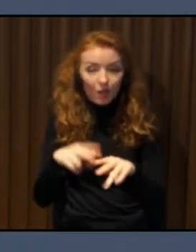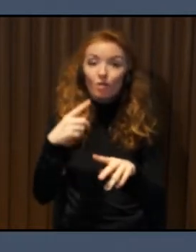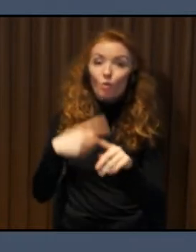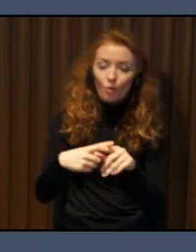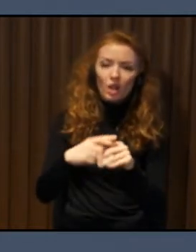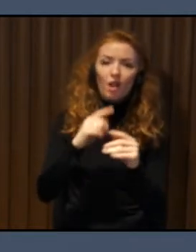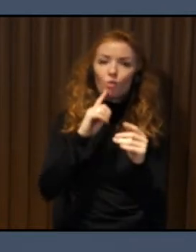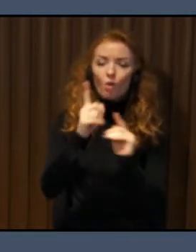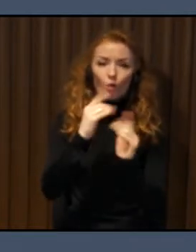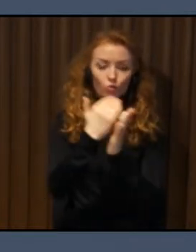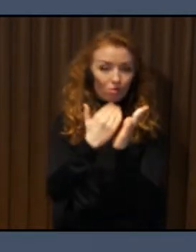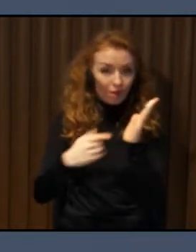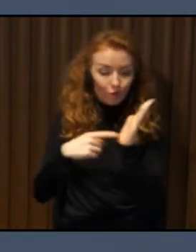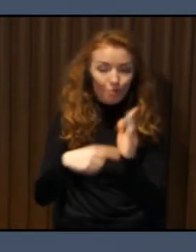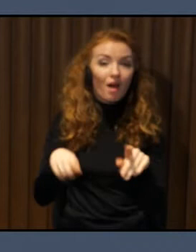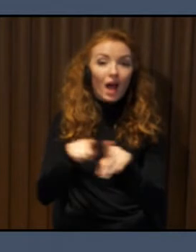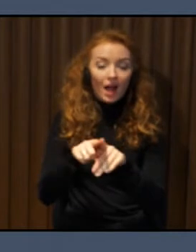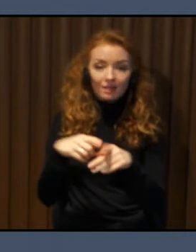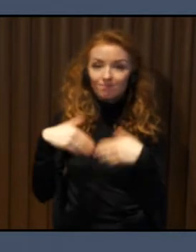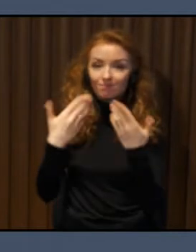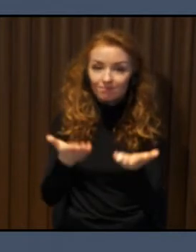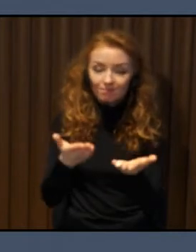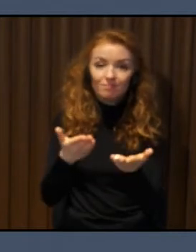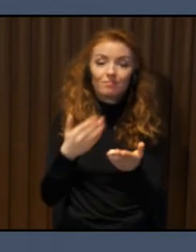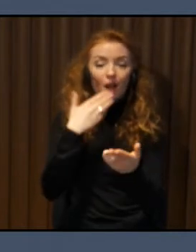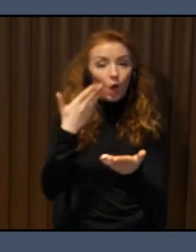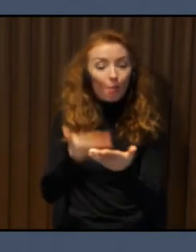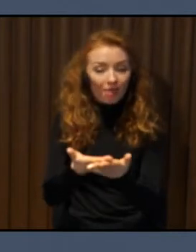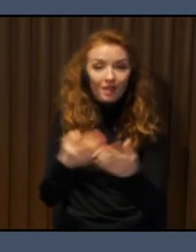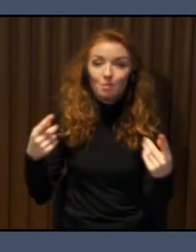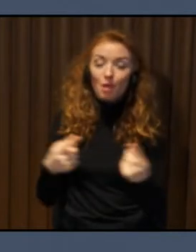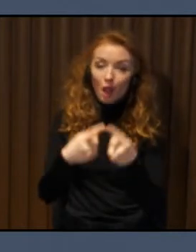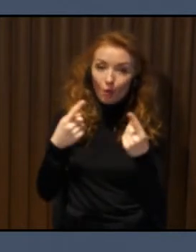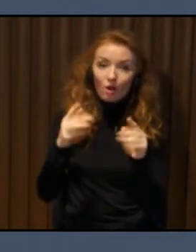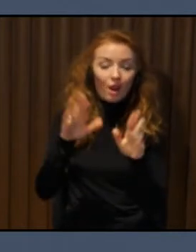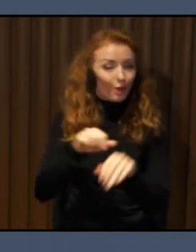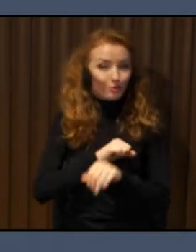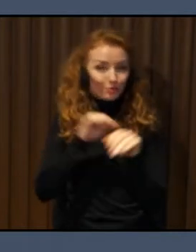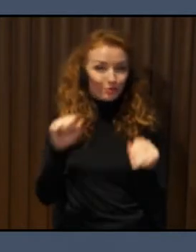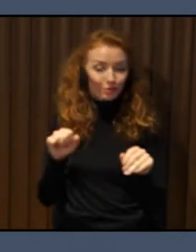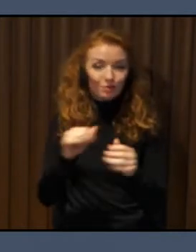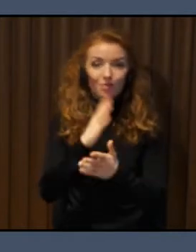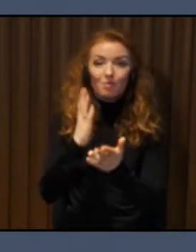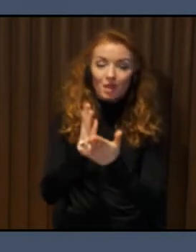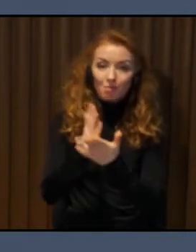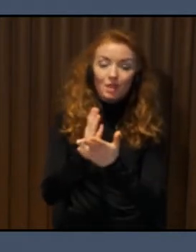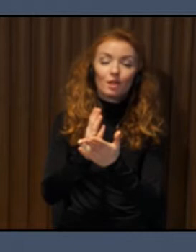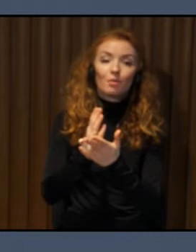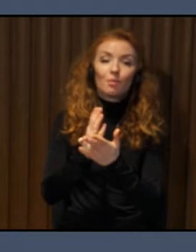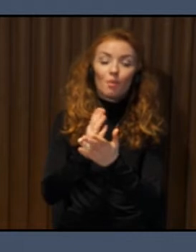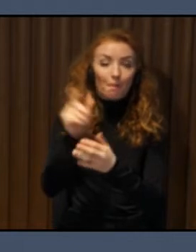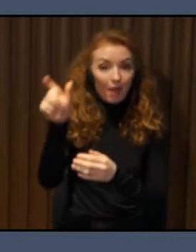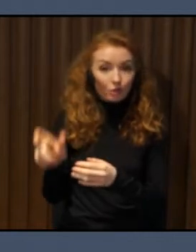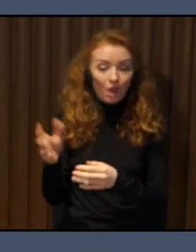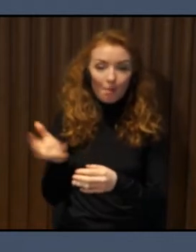checking the situation in every building, if there are any differences, and also provide recommendations